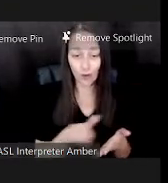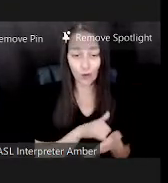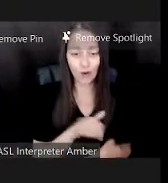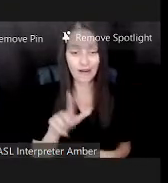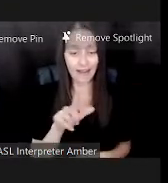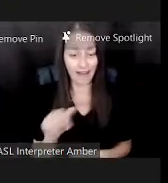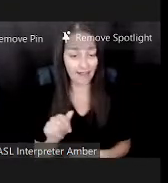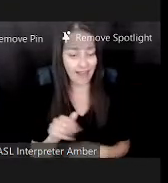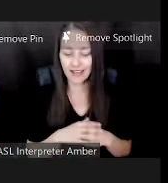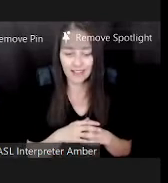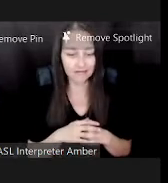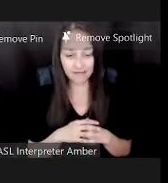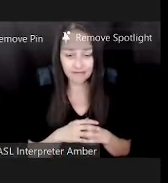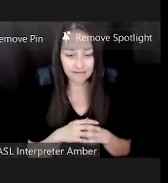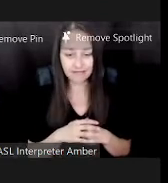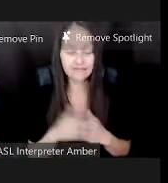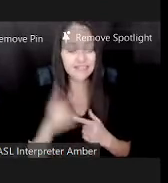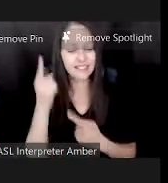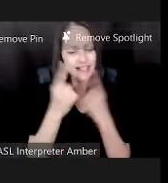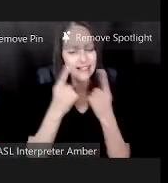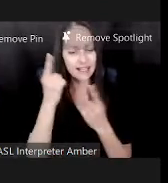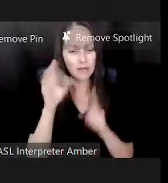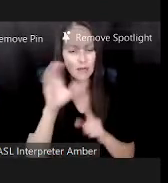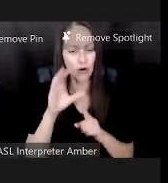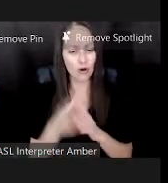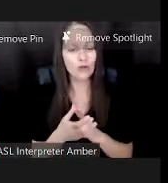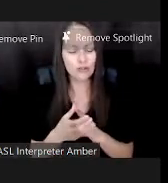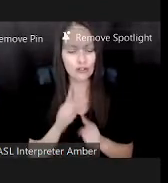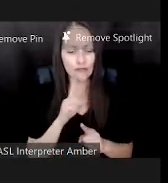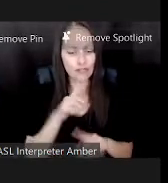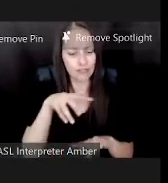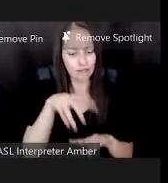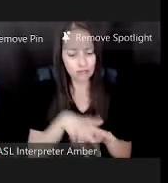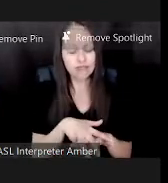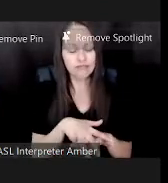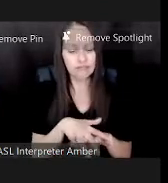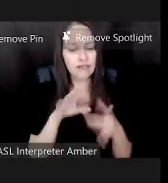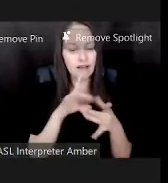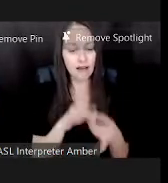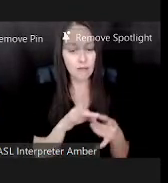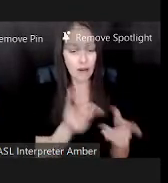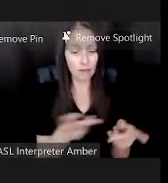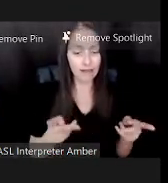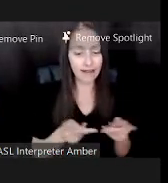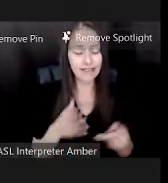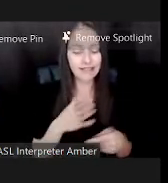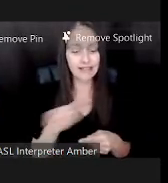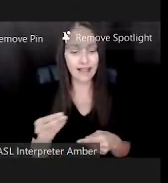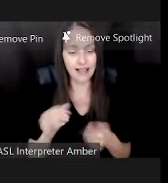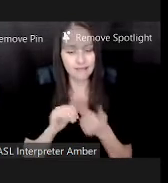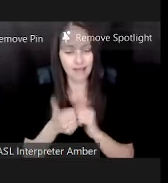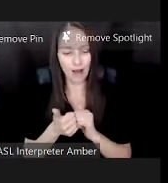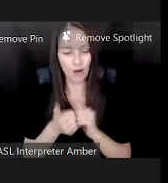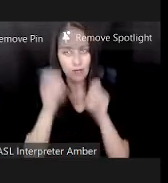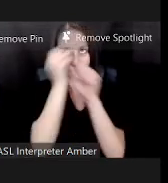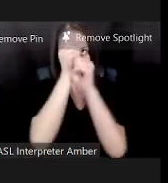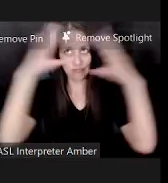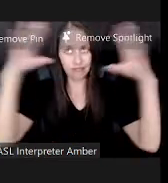country, something about thinking about culture as inherently being both about place and about how we think about place in a larger